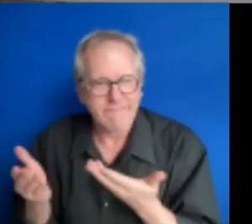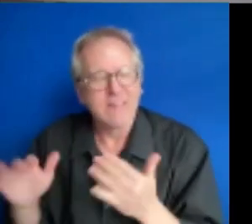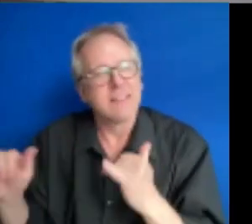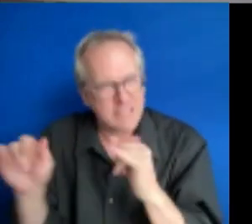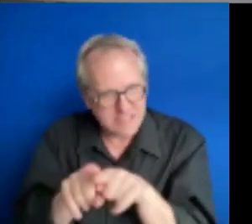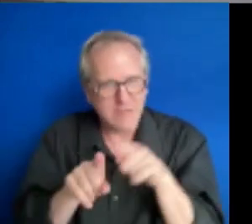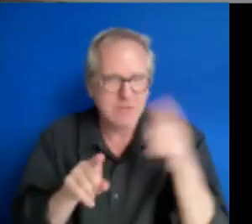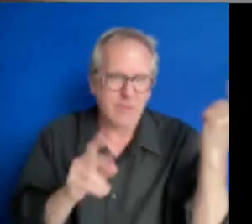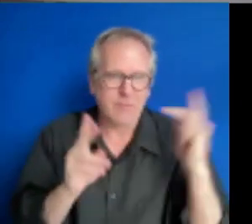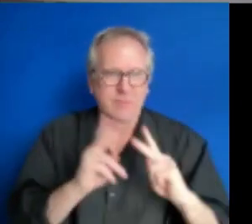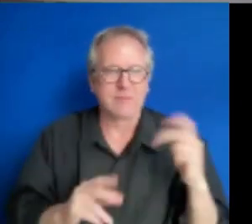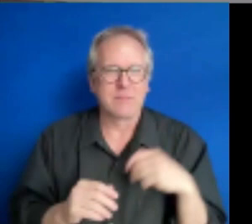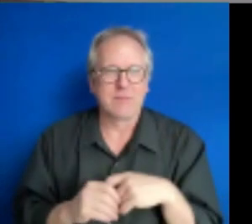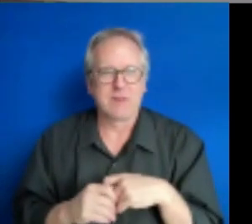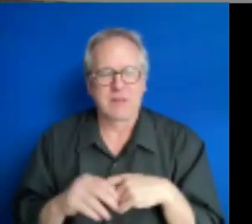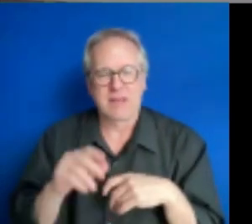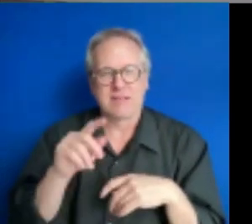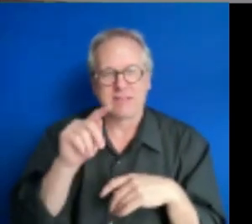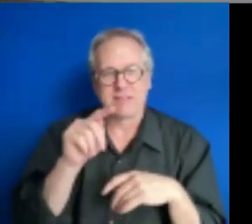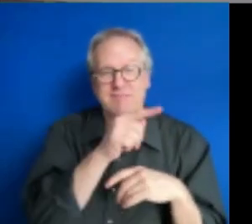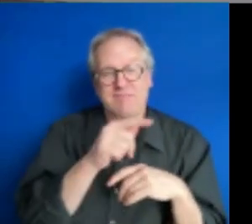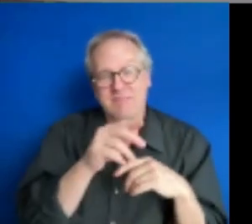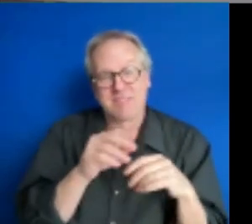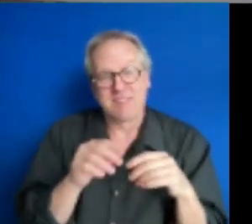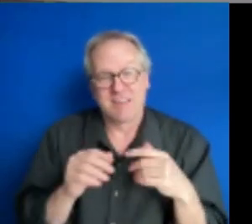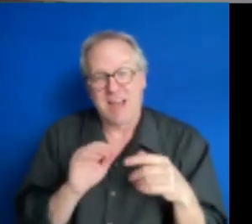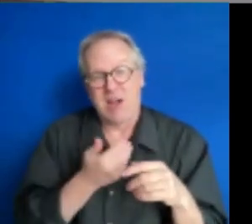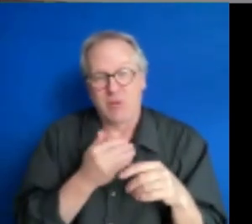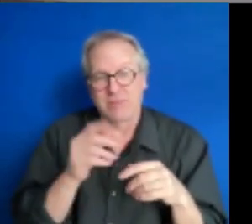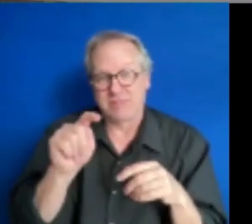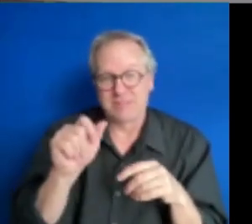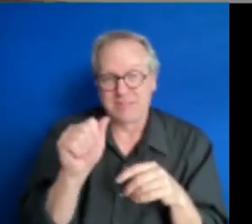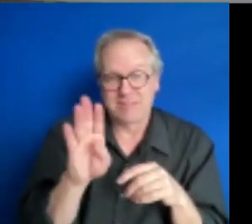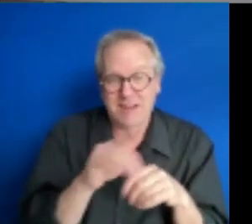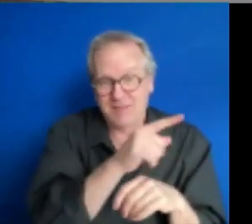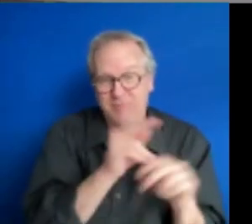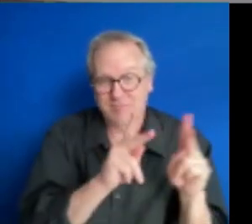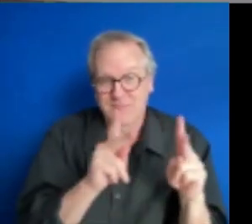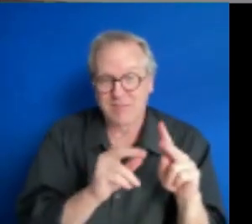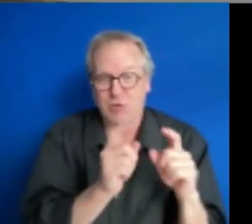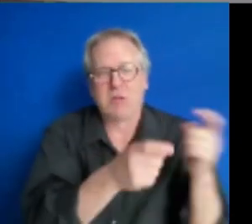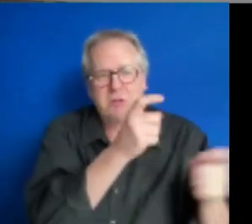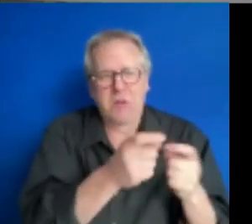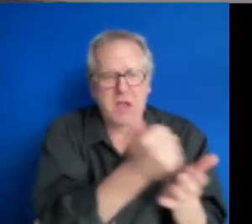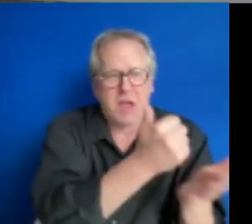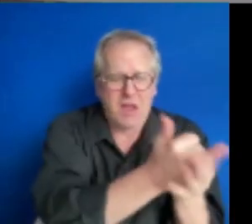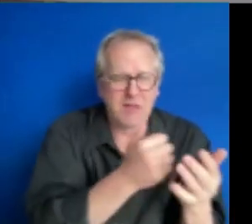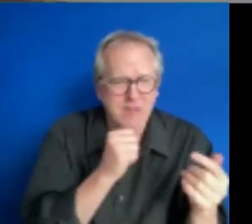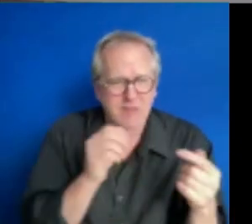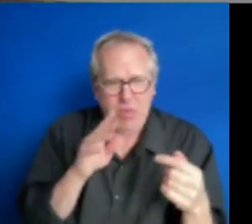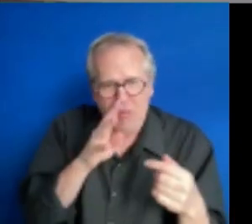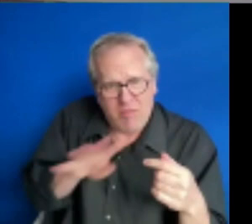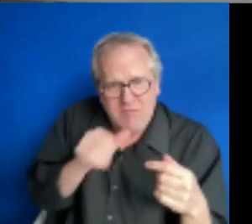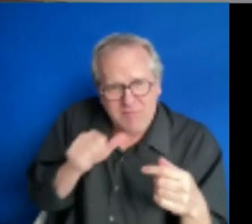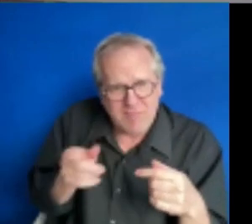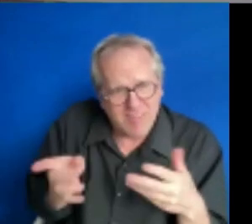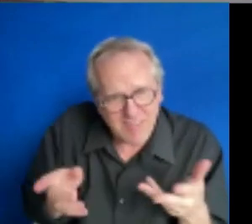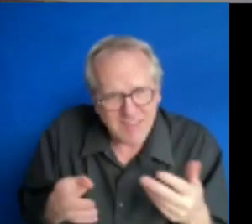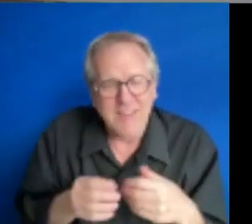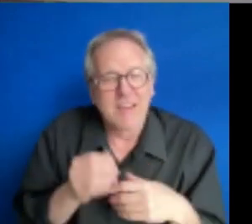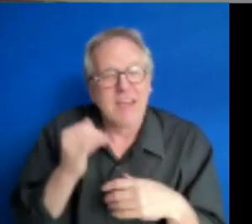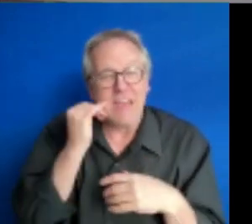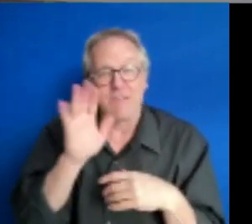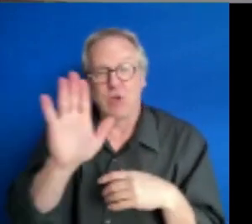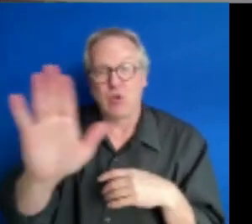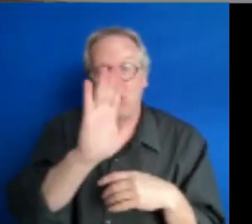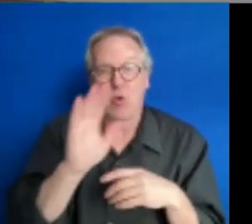our temporarily able-bodied counterparts are. And so just recognizing that if you've got a justice issue that you're working